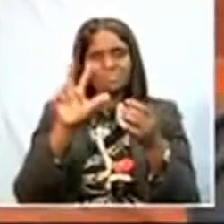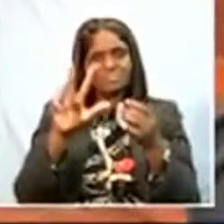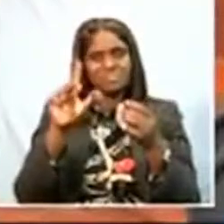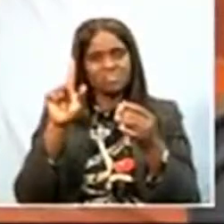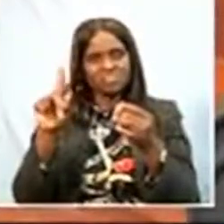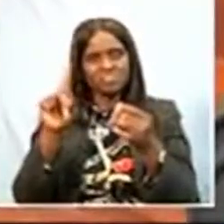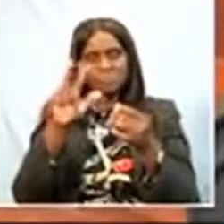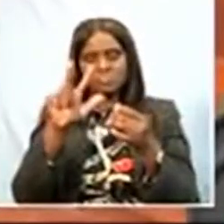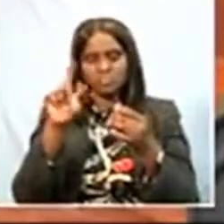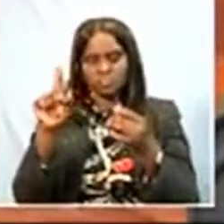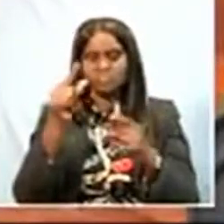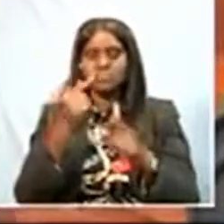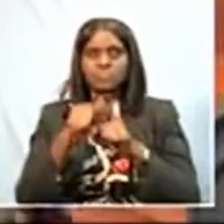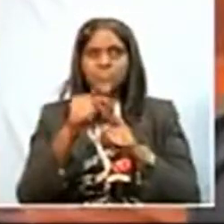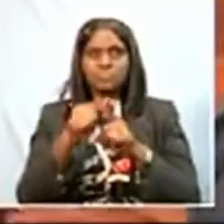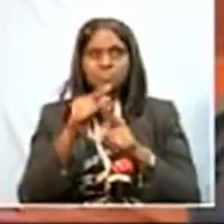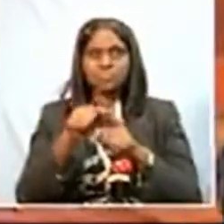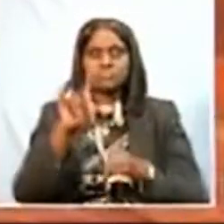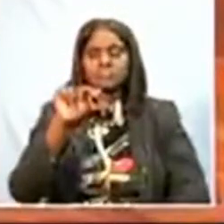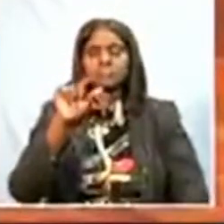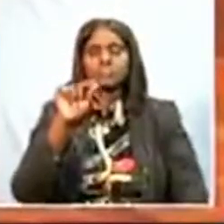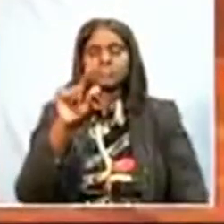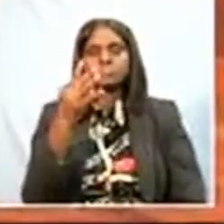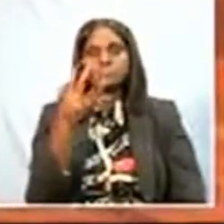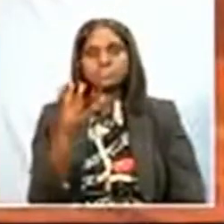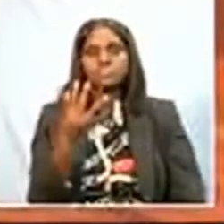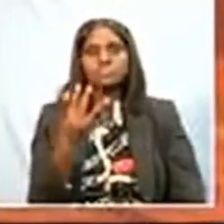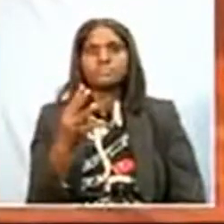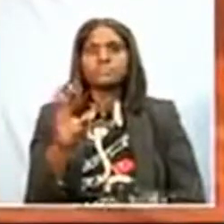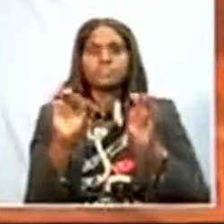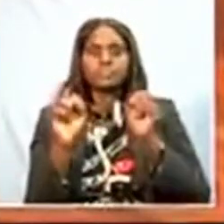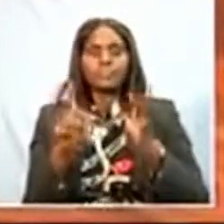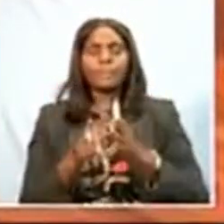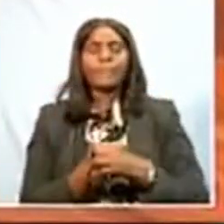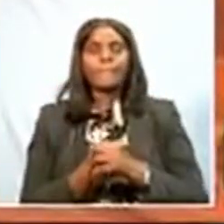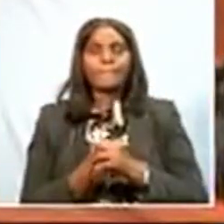31st December 2024. Okay.